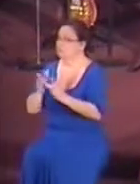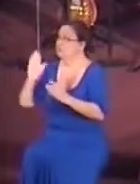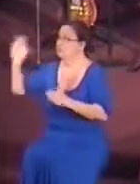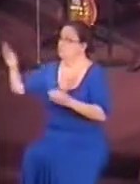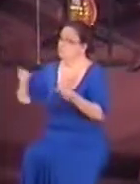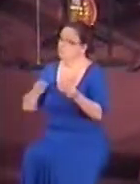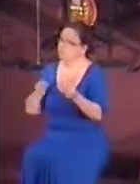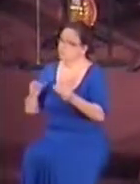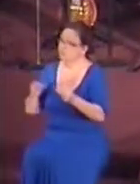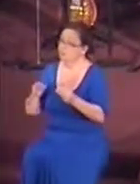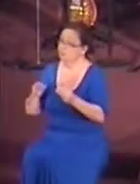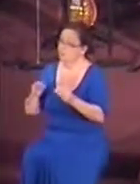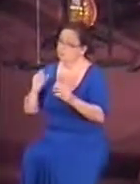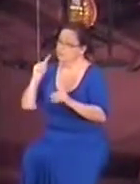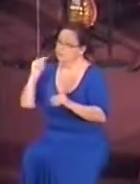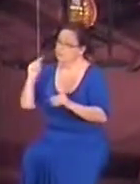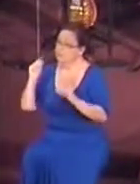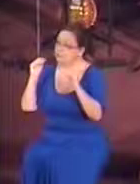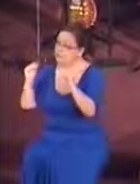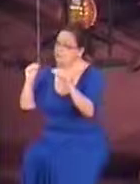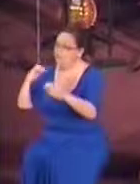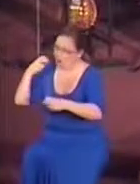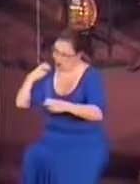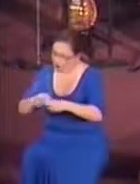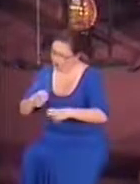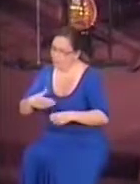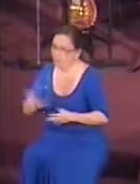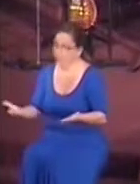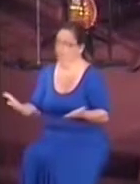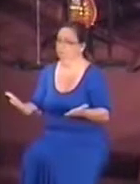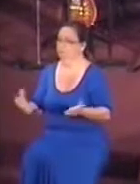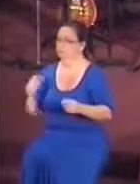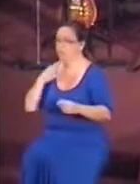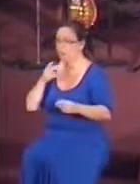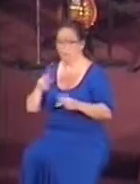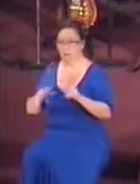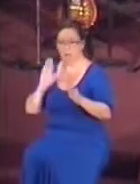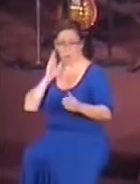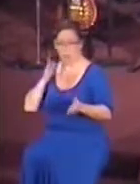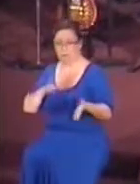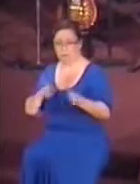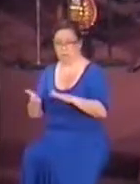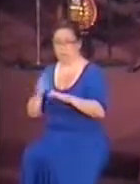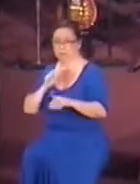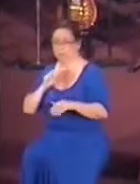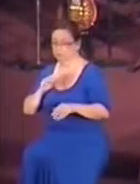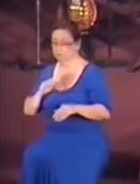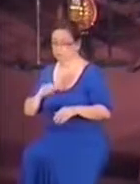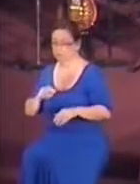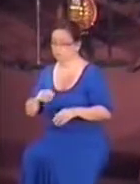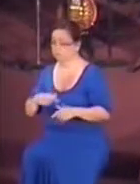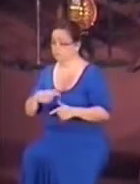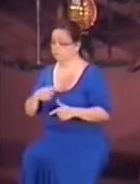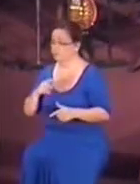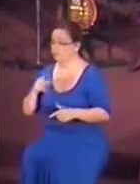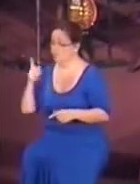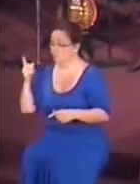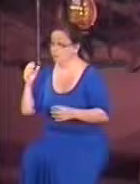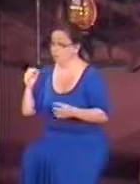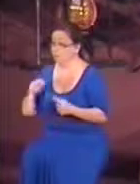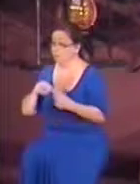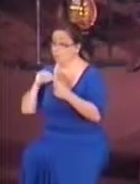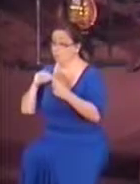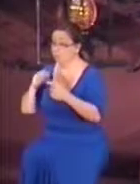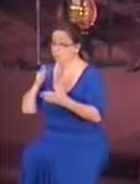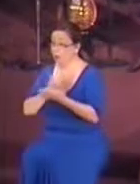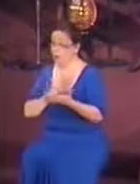ministry was teaching some really tough stuff. He was telling people that he was going to die as the Messiah. In fact, one specific part, he